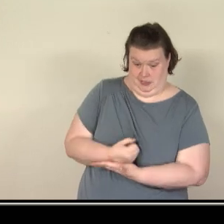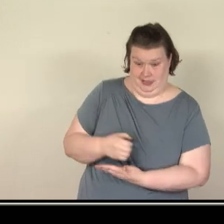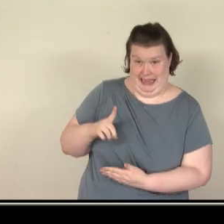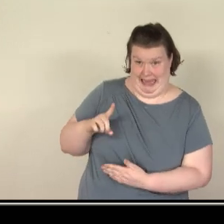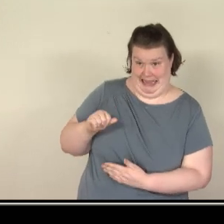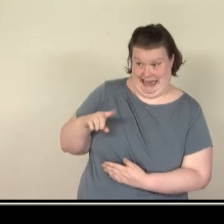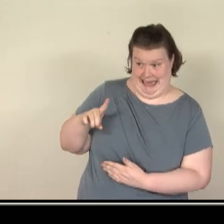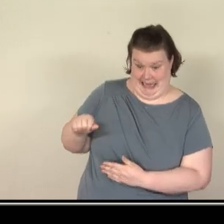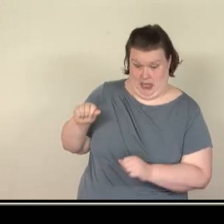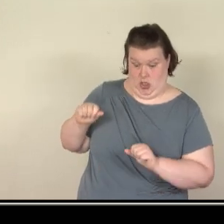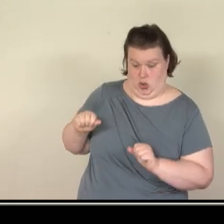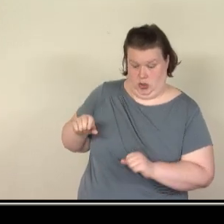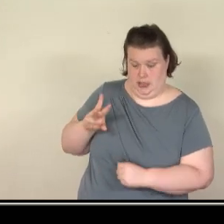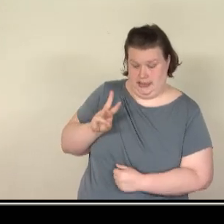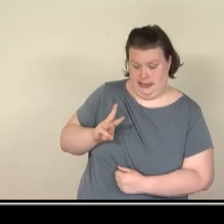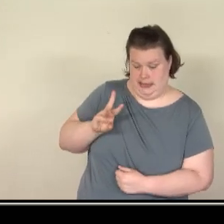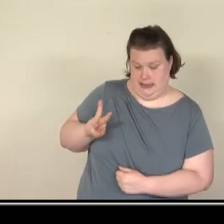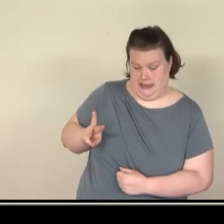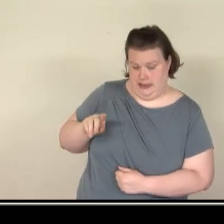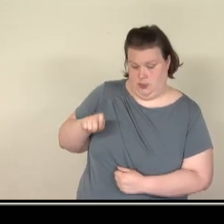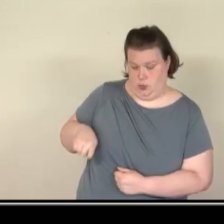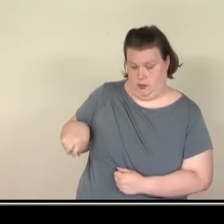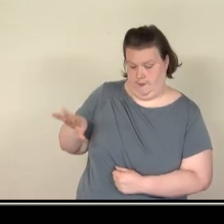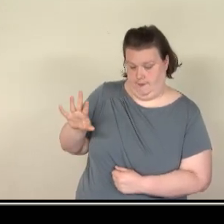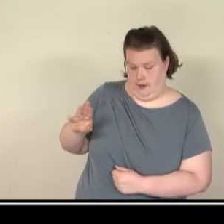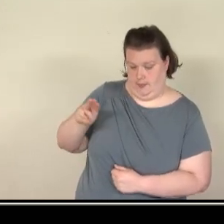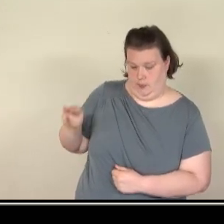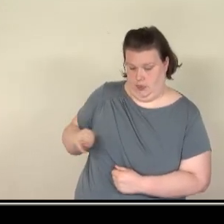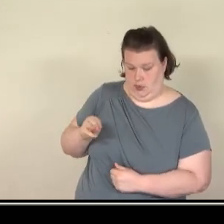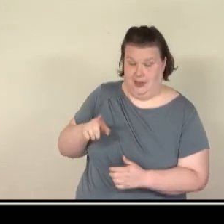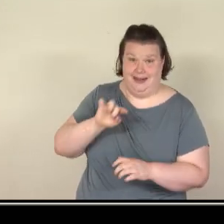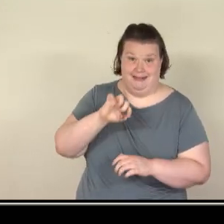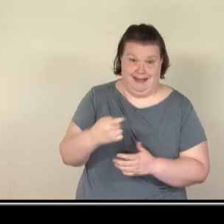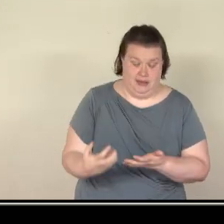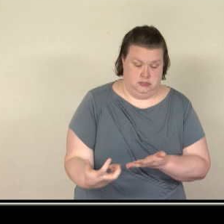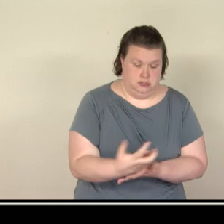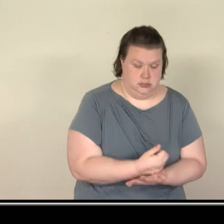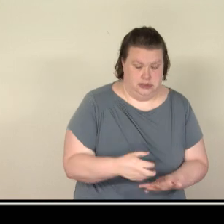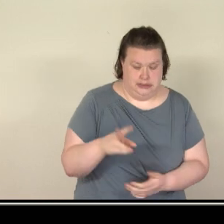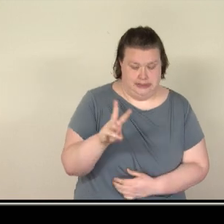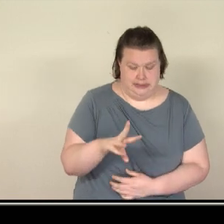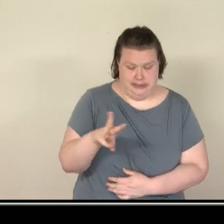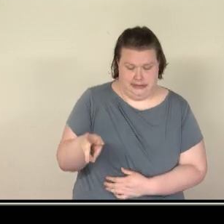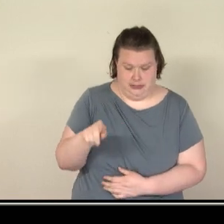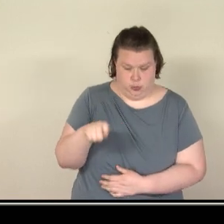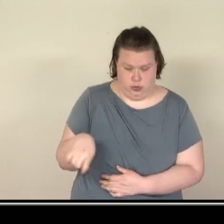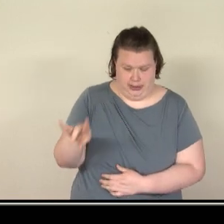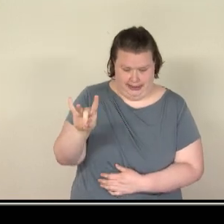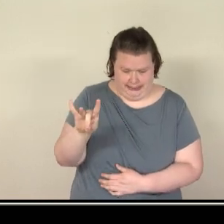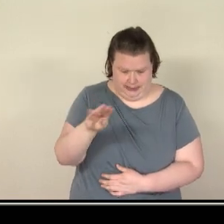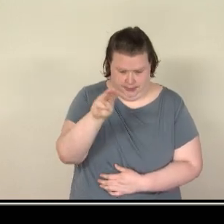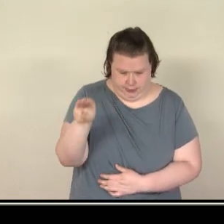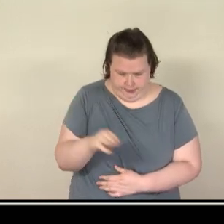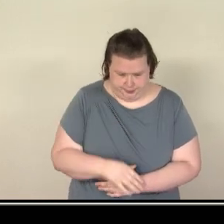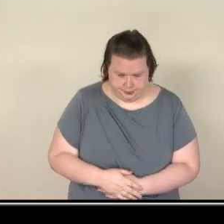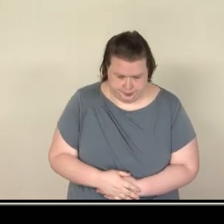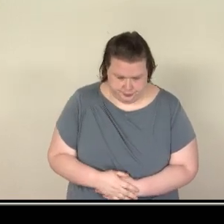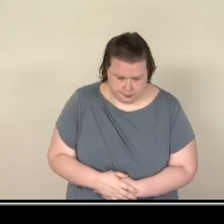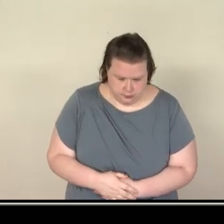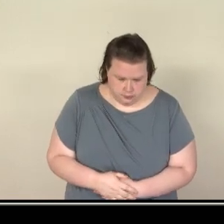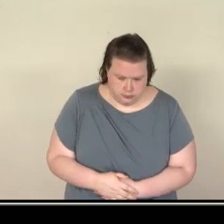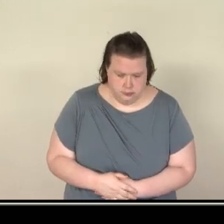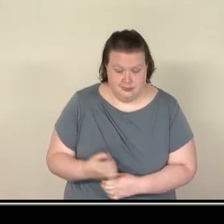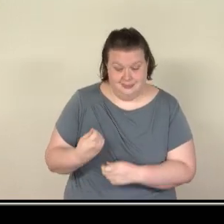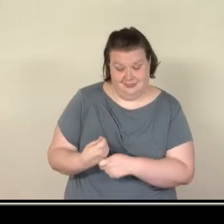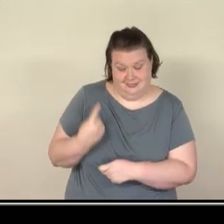ADA 66.5 million, and again, taxes of 66.8 million. Last year, we still had